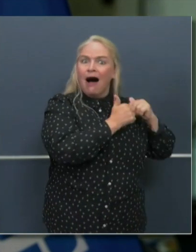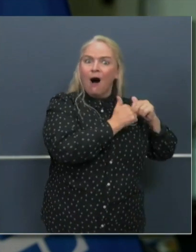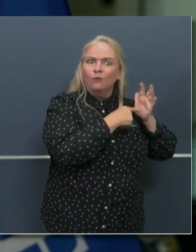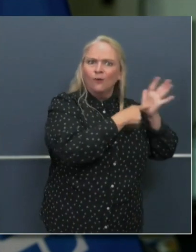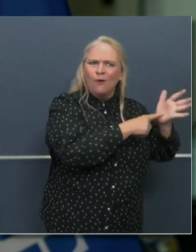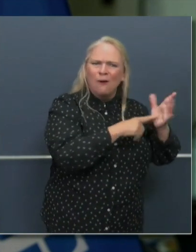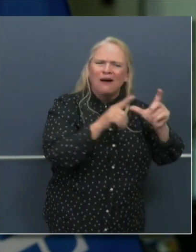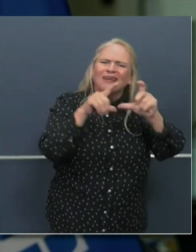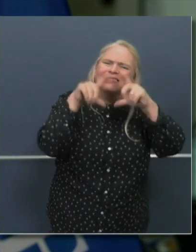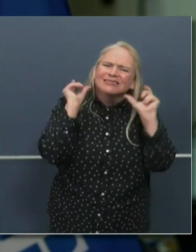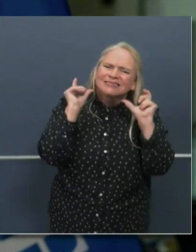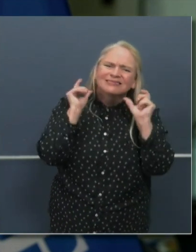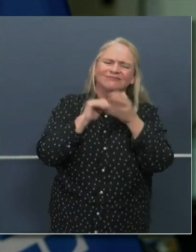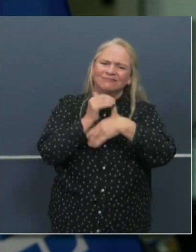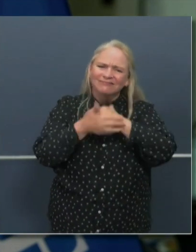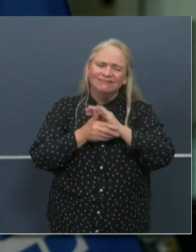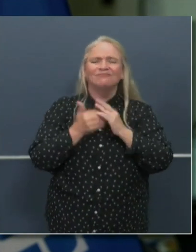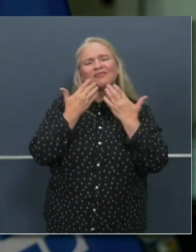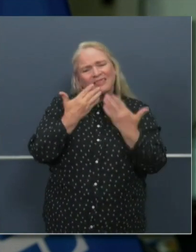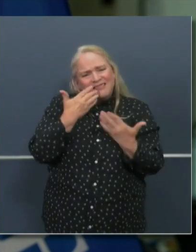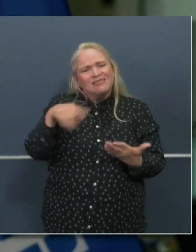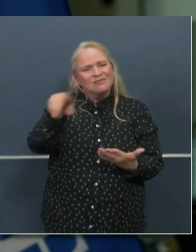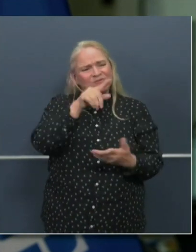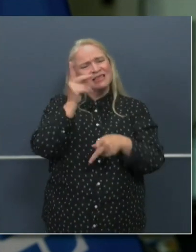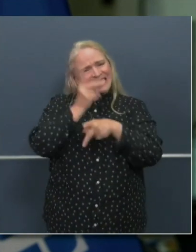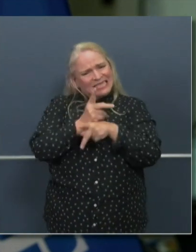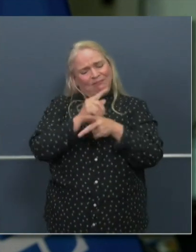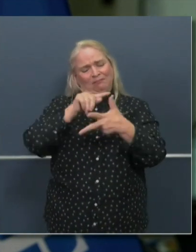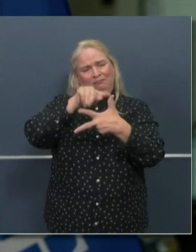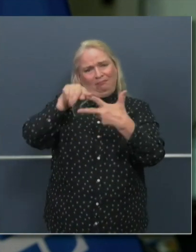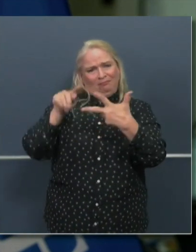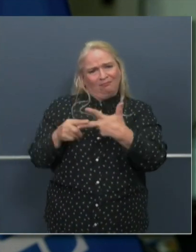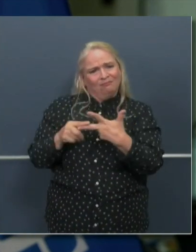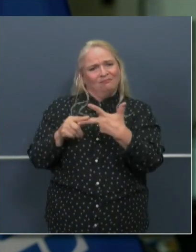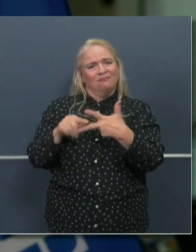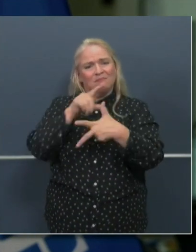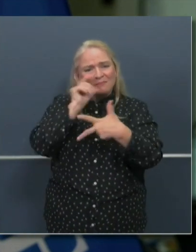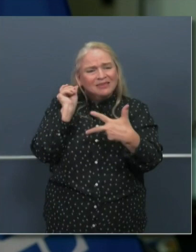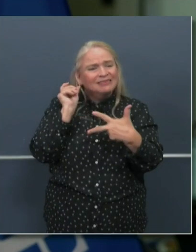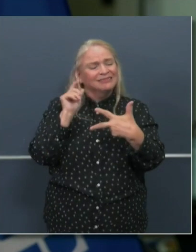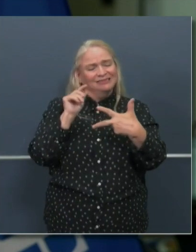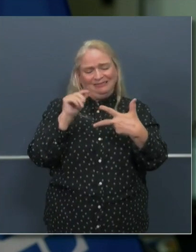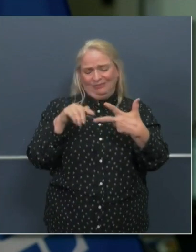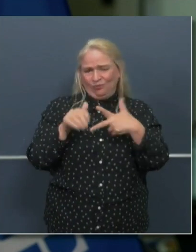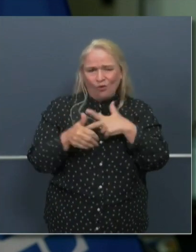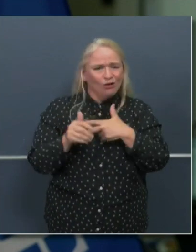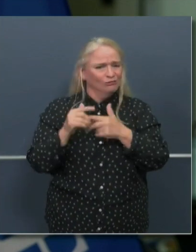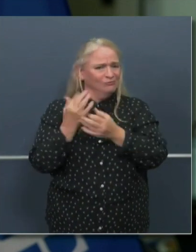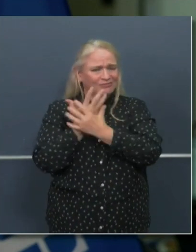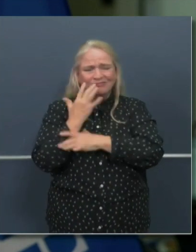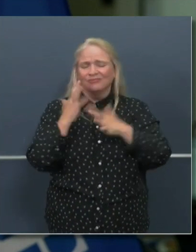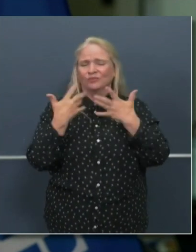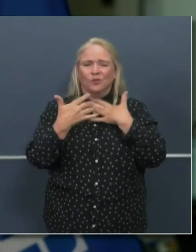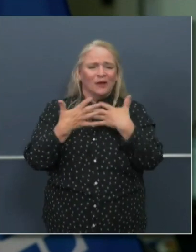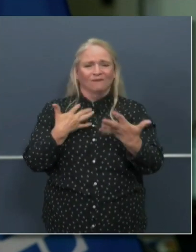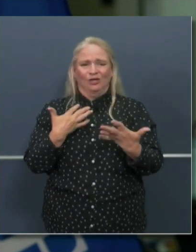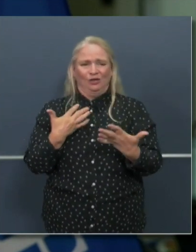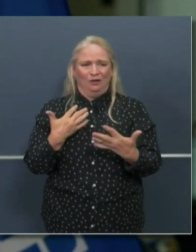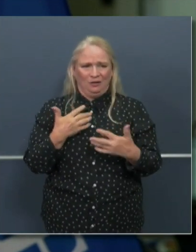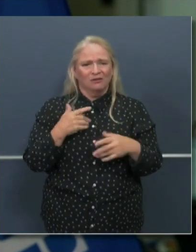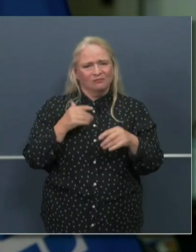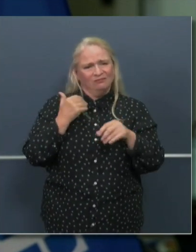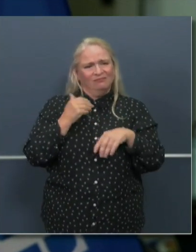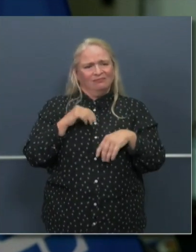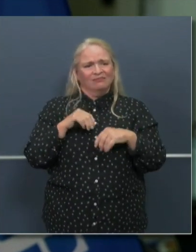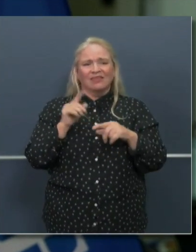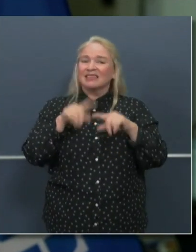continued focus on those practices. Help us expand the capacity that we have to care for those in need. Thank